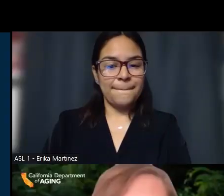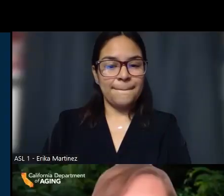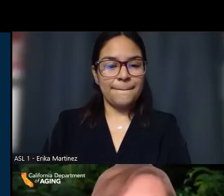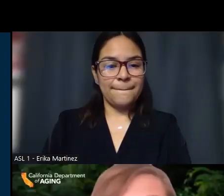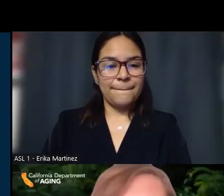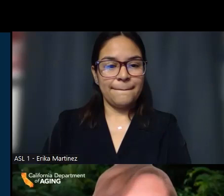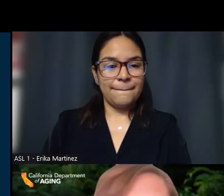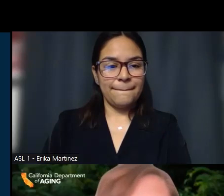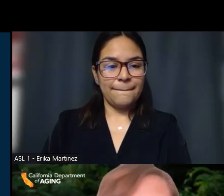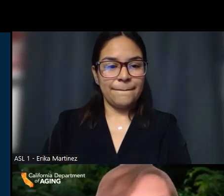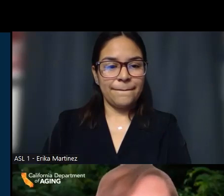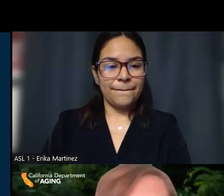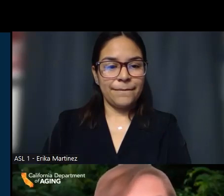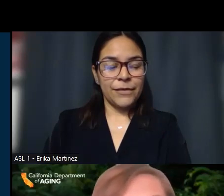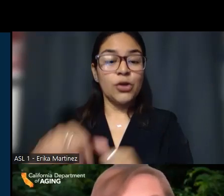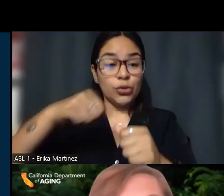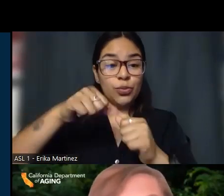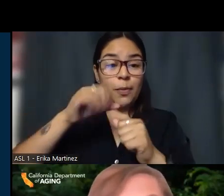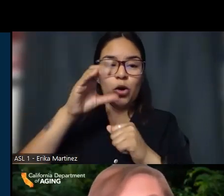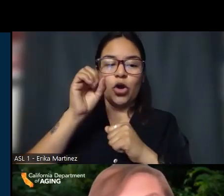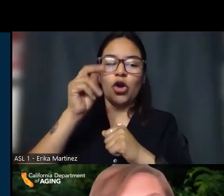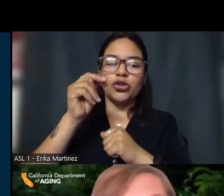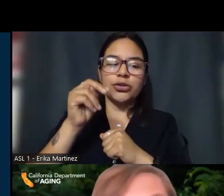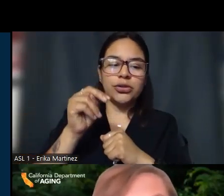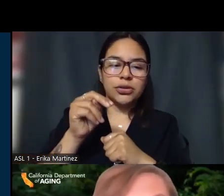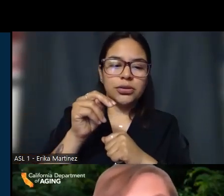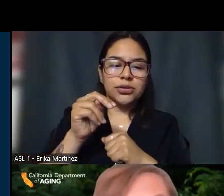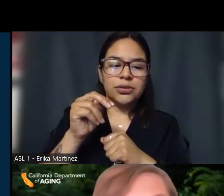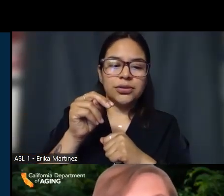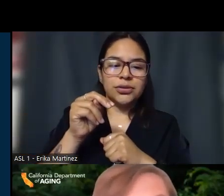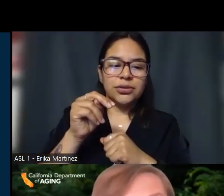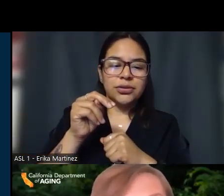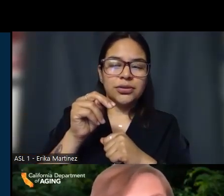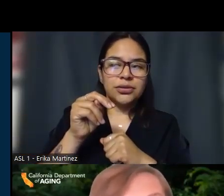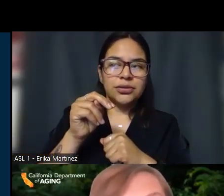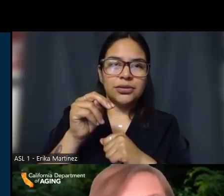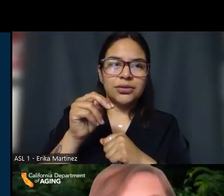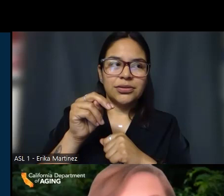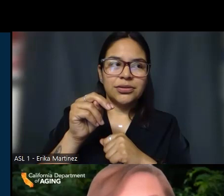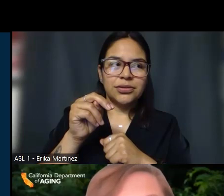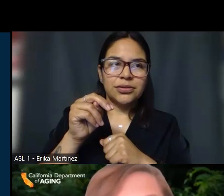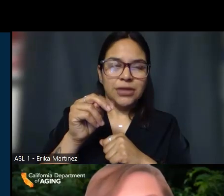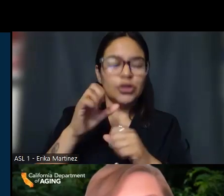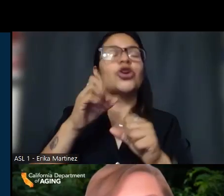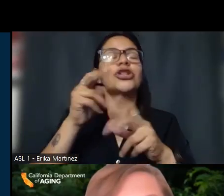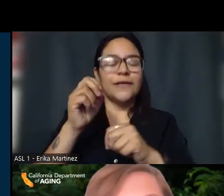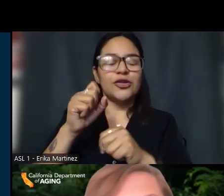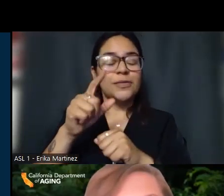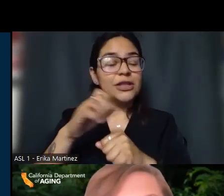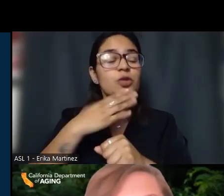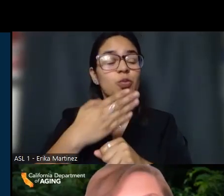Conservatorship does provide a little bit of flexibility on being able to manage, the changing needs for older adults and adults